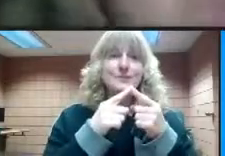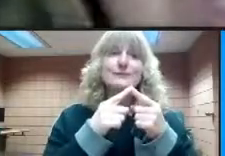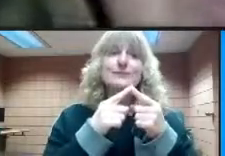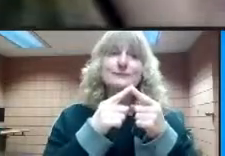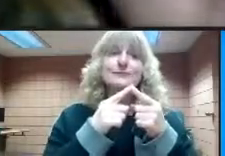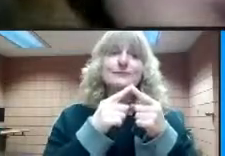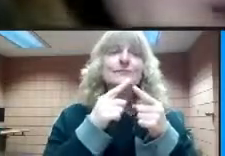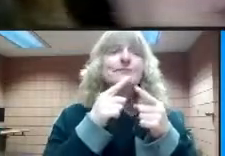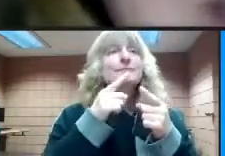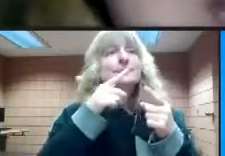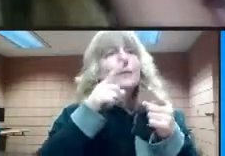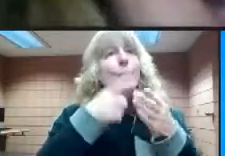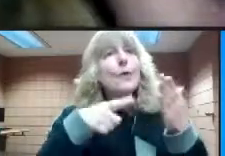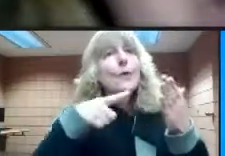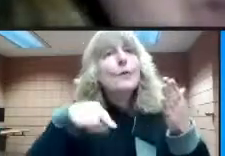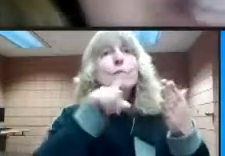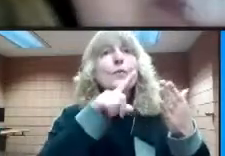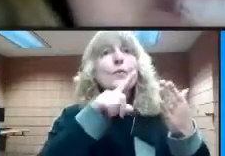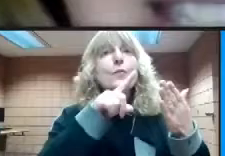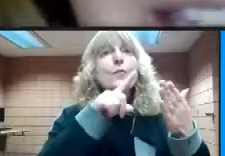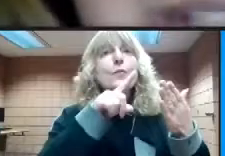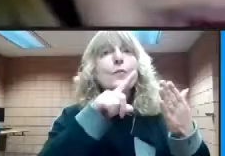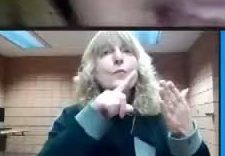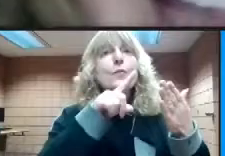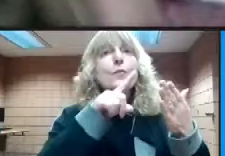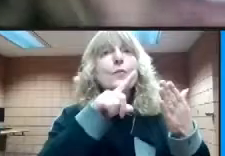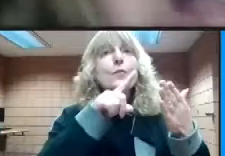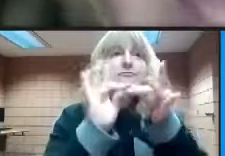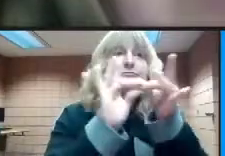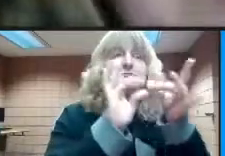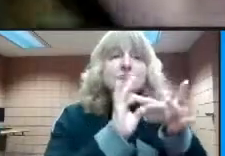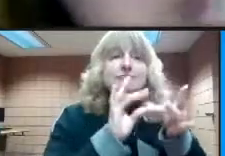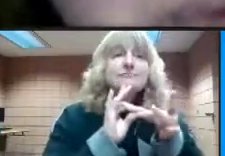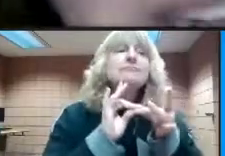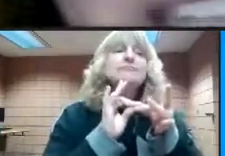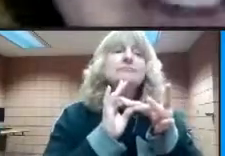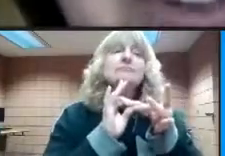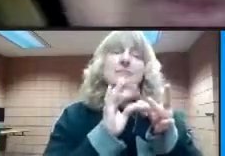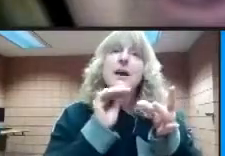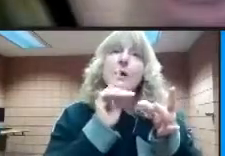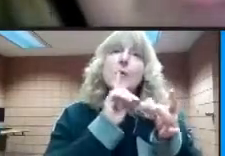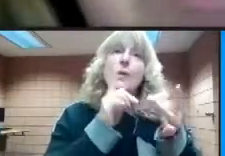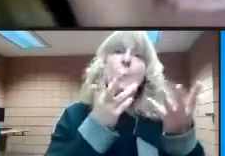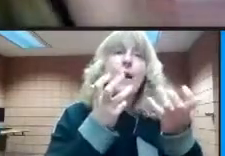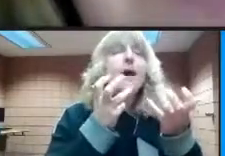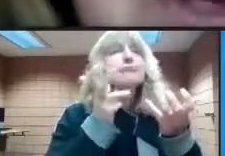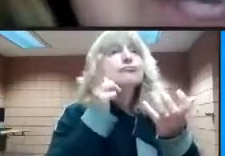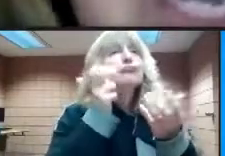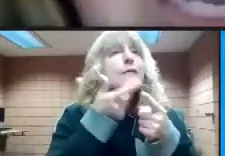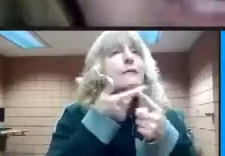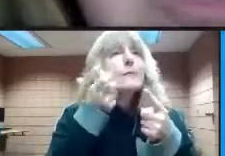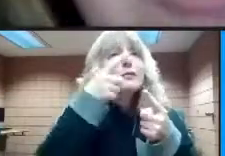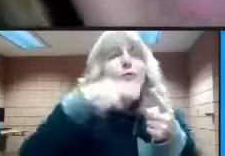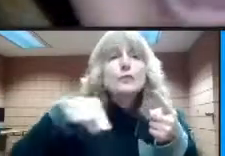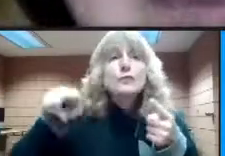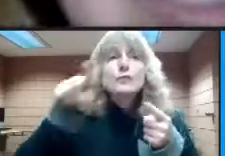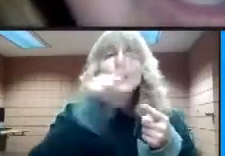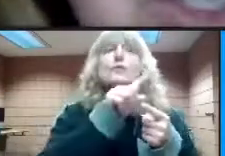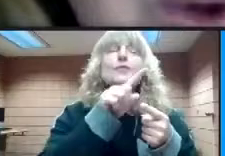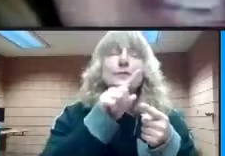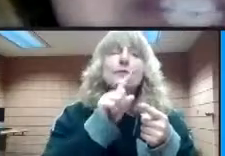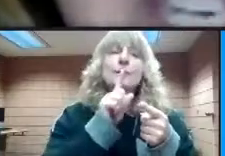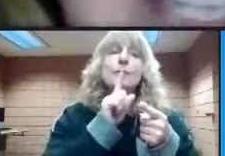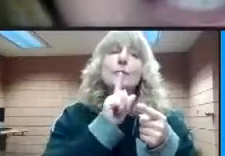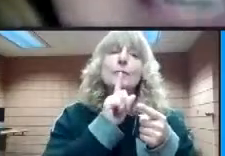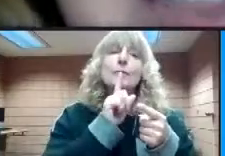about what you have to say and the questions that you have. And we really want to hear from you. So please put your